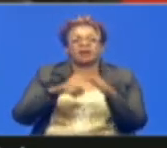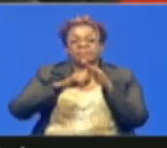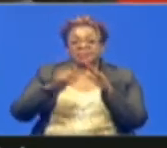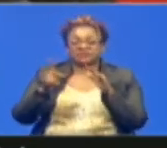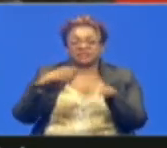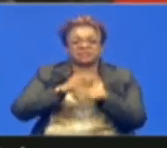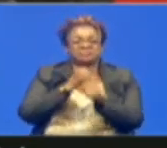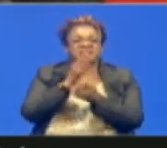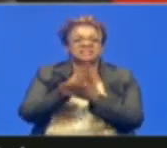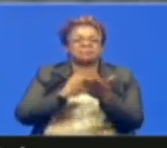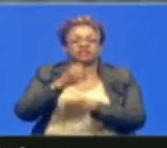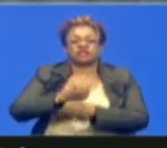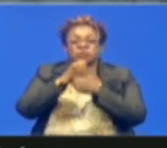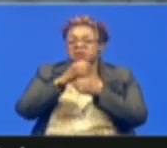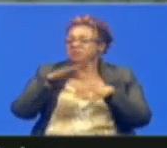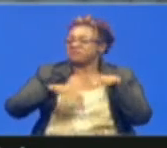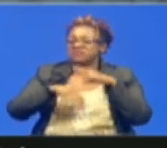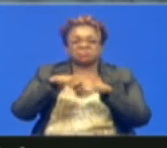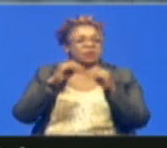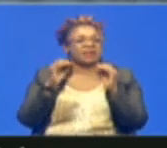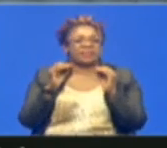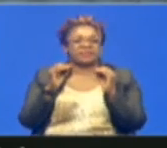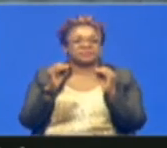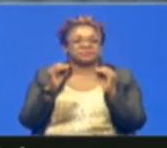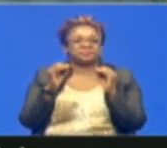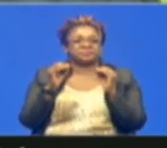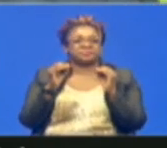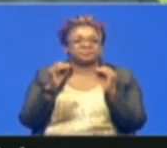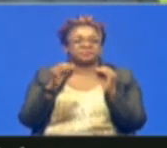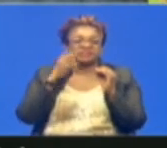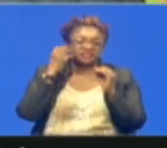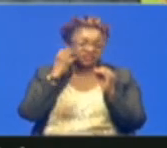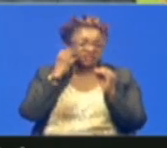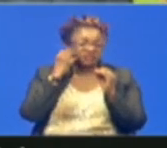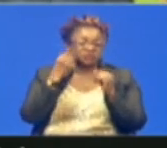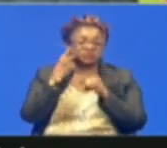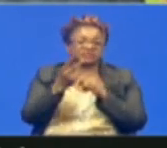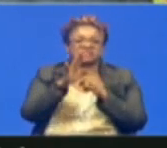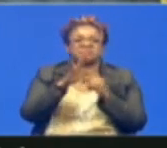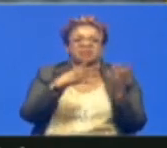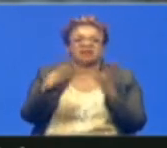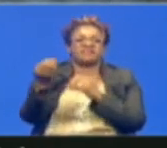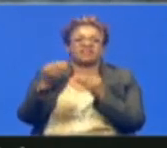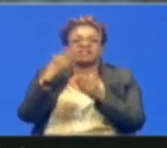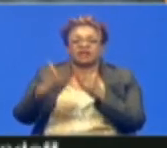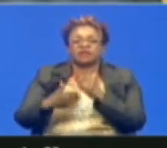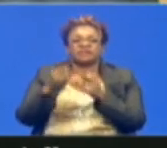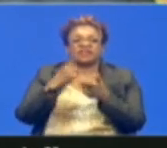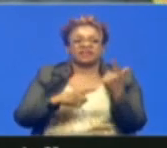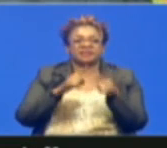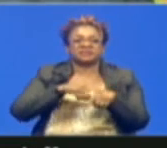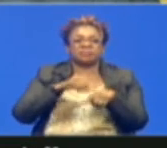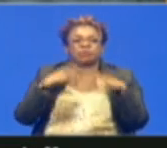some shareholders uncomfortable. It's quite sad to see Mr. Sebastian leaving at the end of the year. When you see someone like that having to throw in the